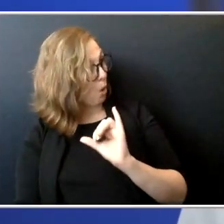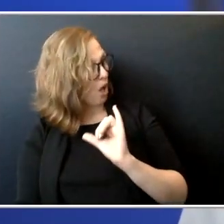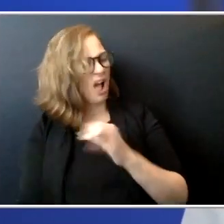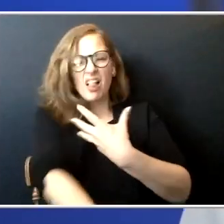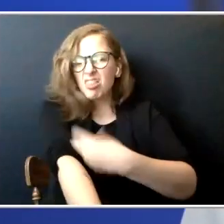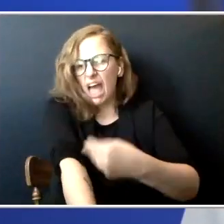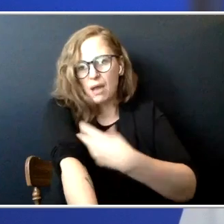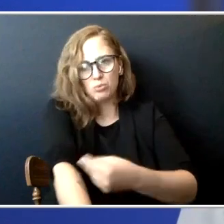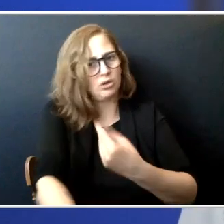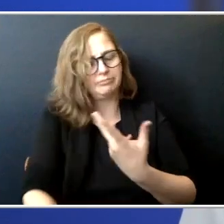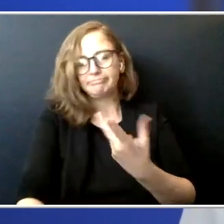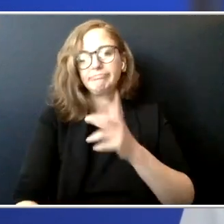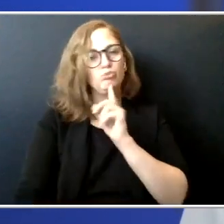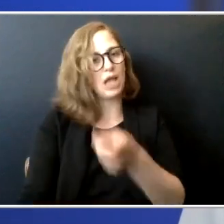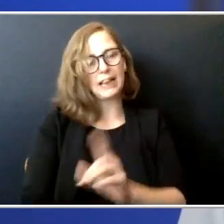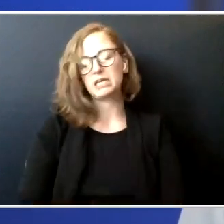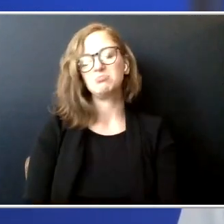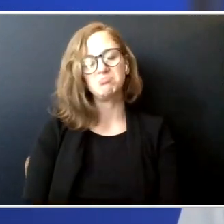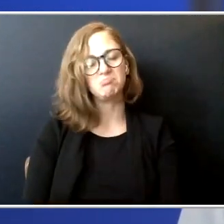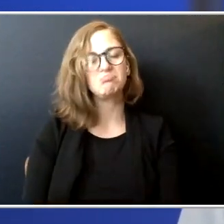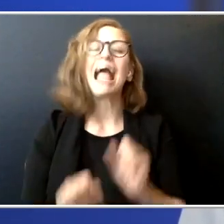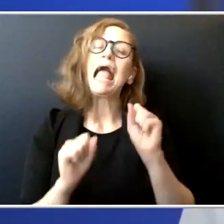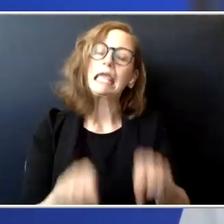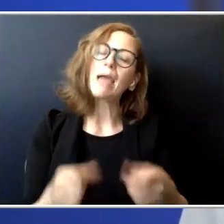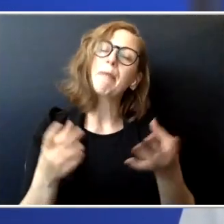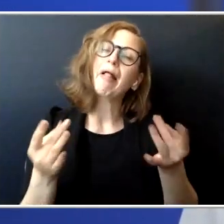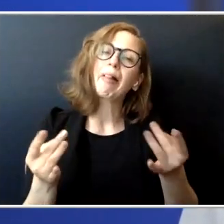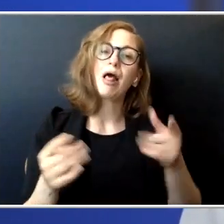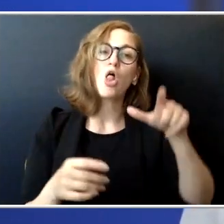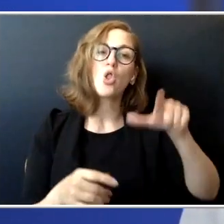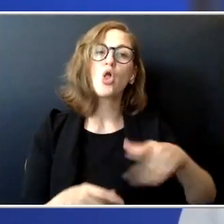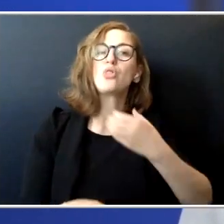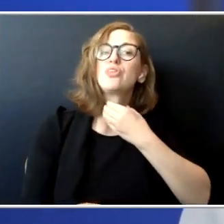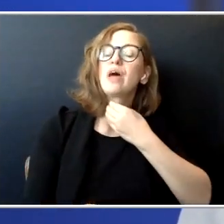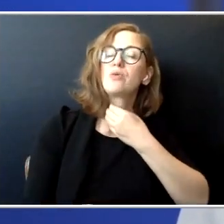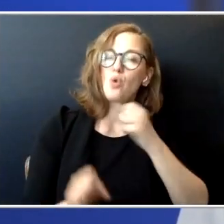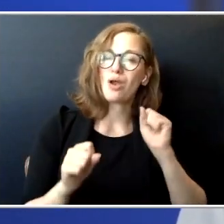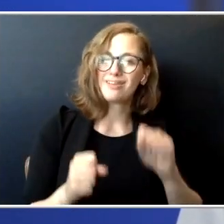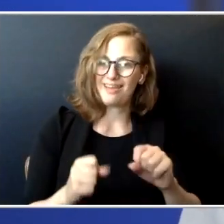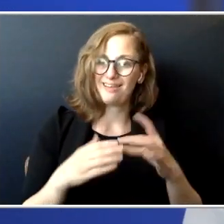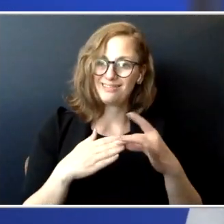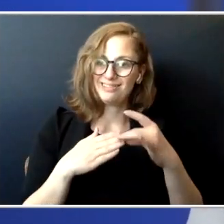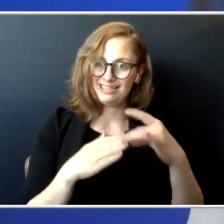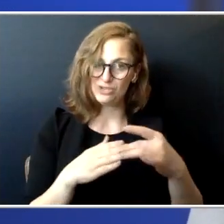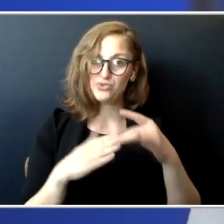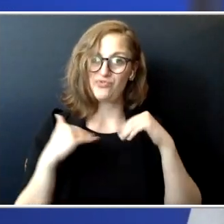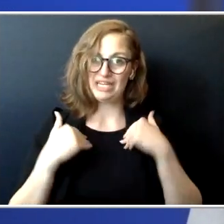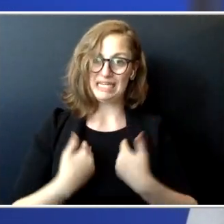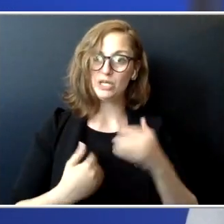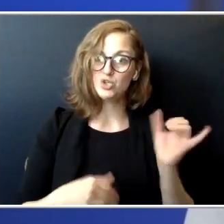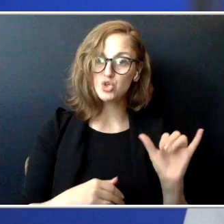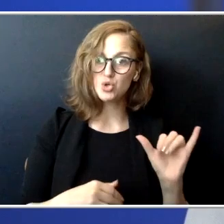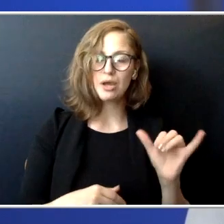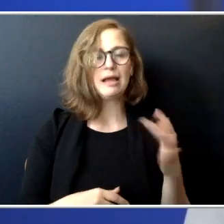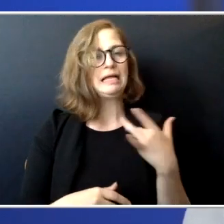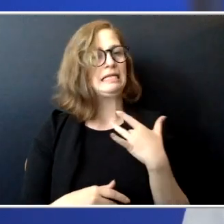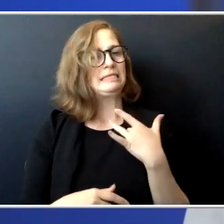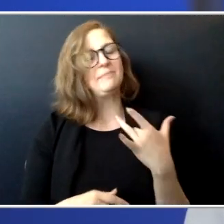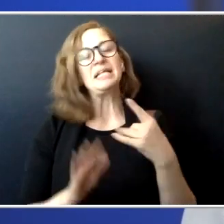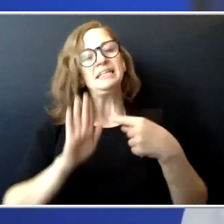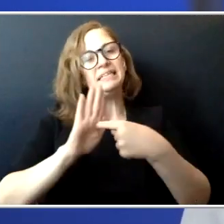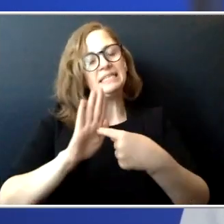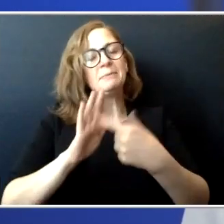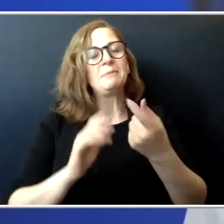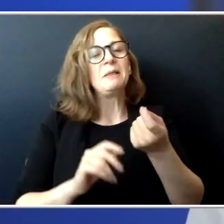telltale. And it can be tricky too because low thyroid levels can also cause fatigue. Generally, the symptoms look a little bit different, but it can be tough to